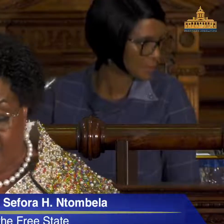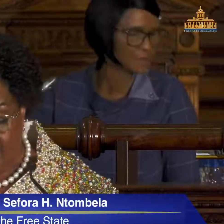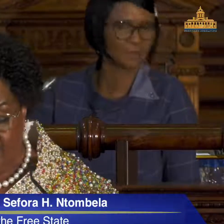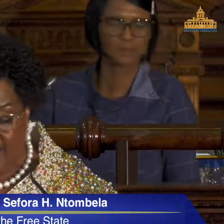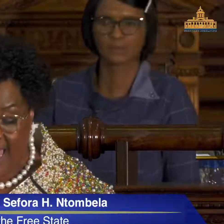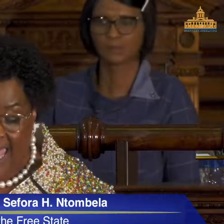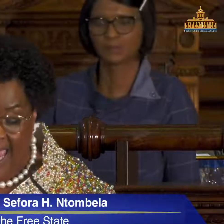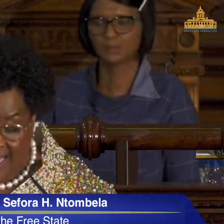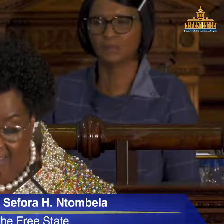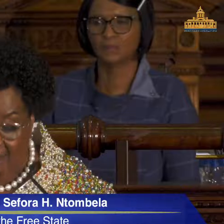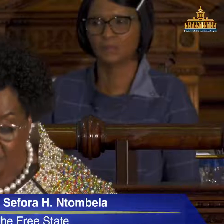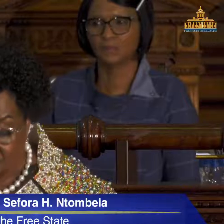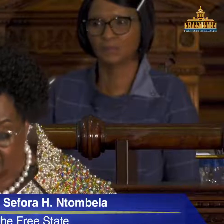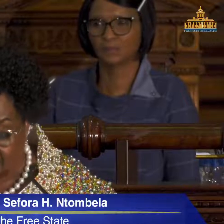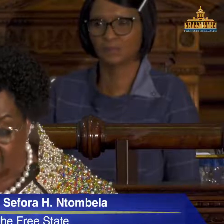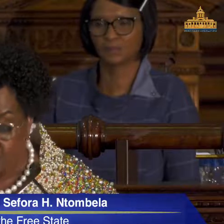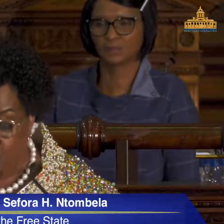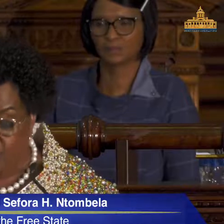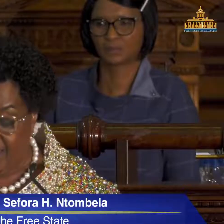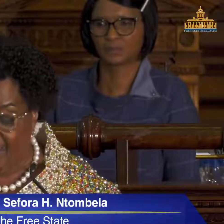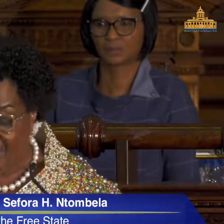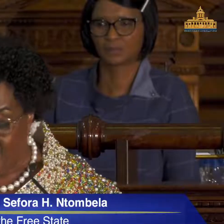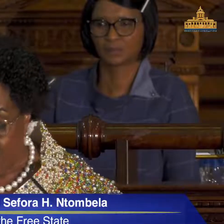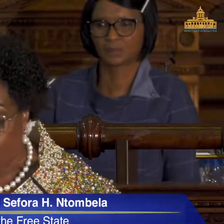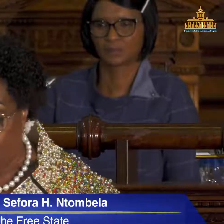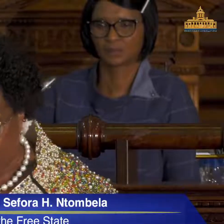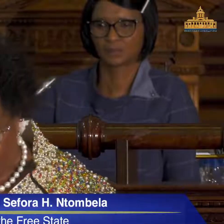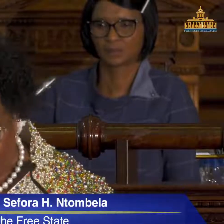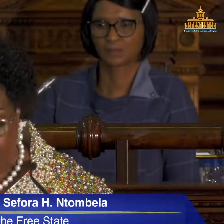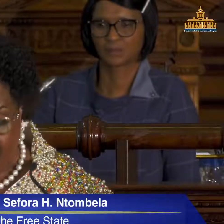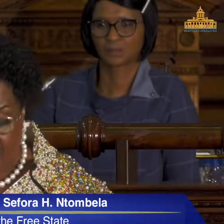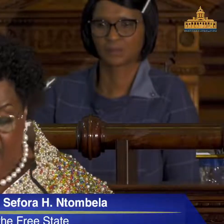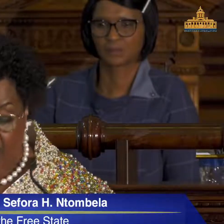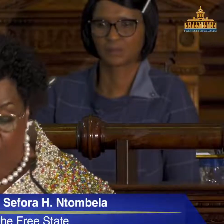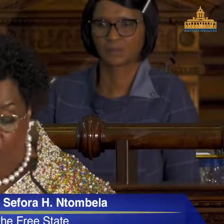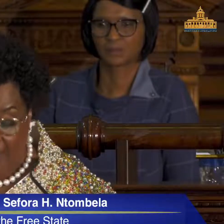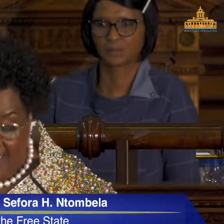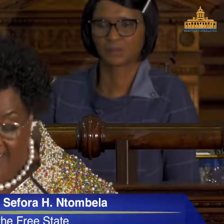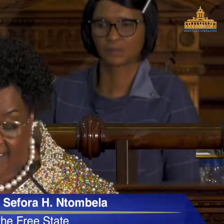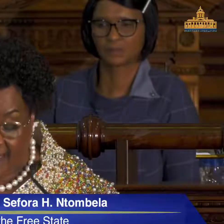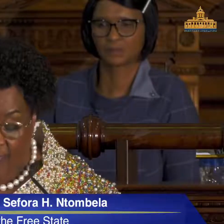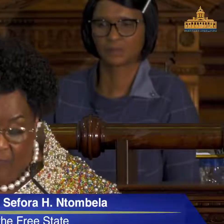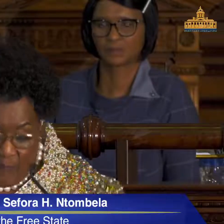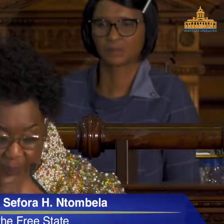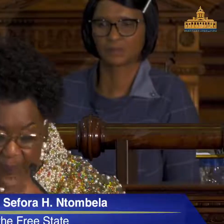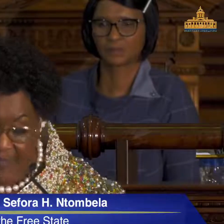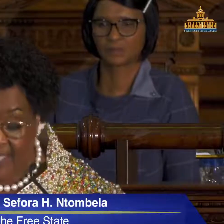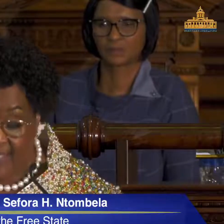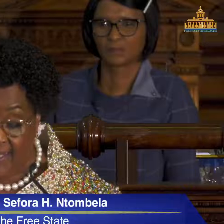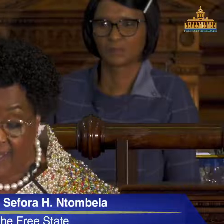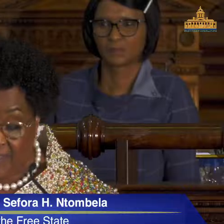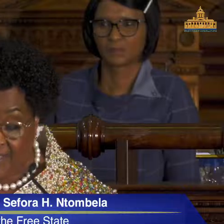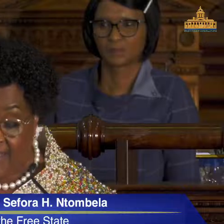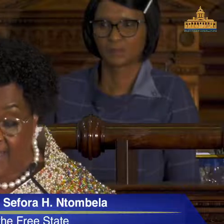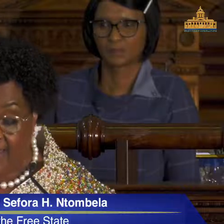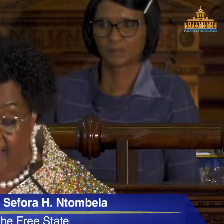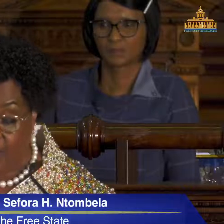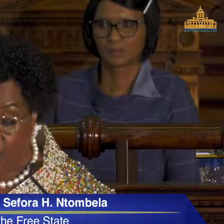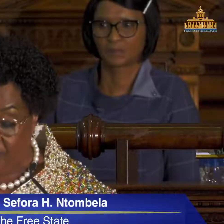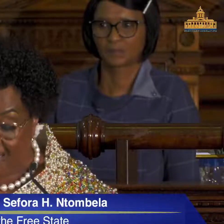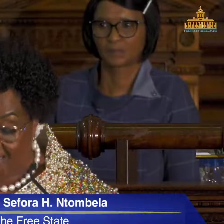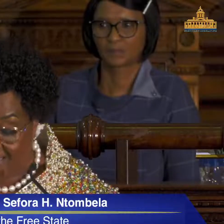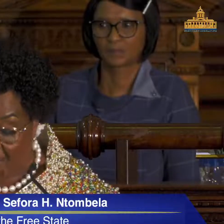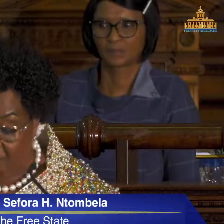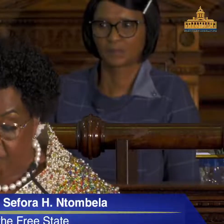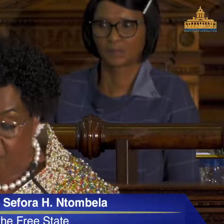policy priorities and implementation between the 3 spheres of government. Already, the thematic